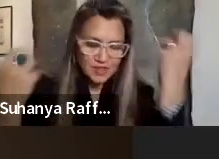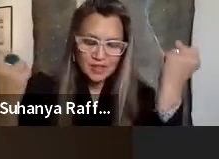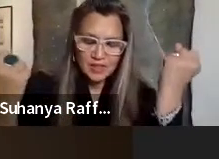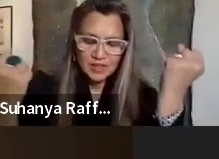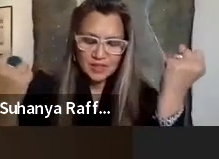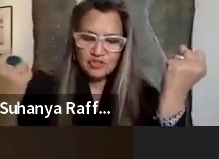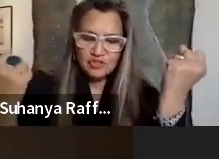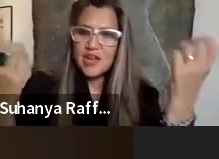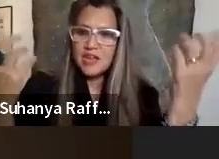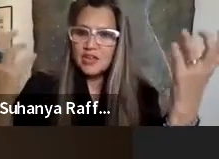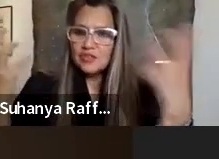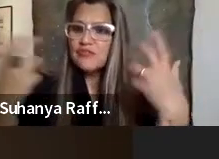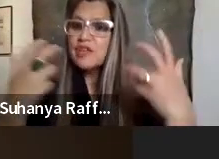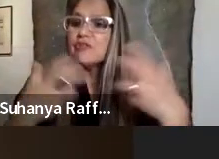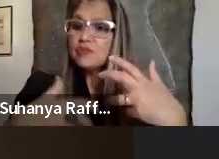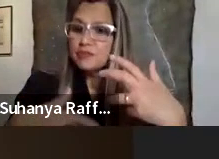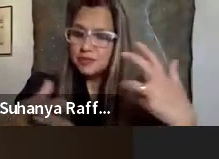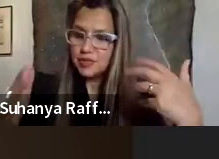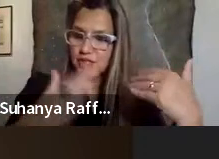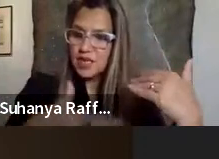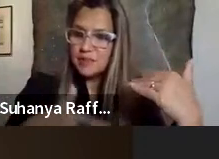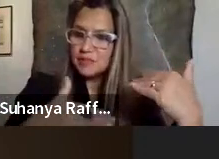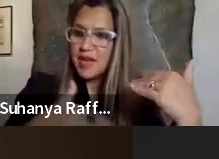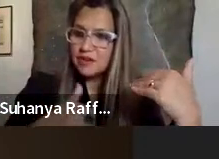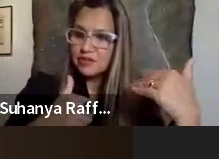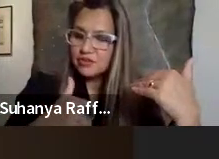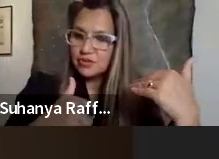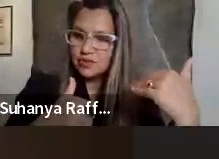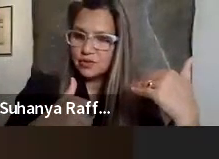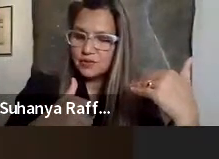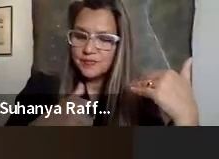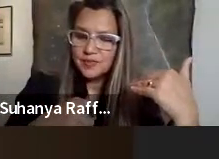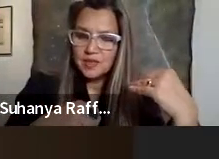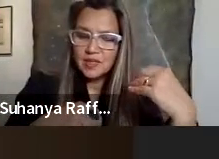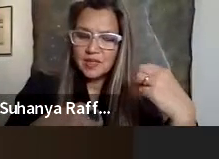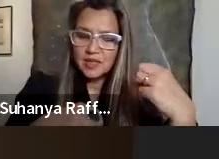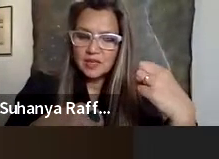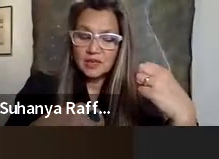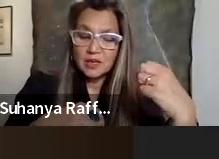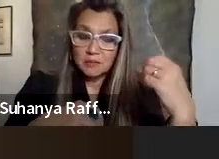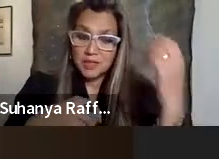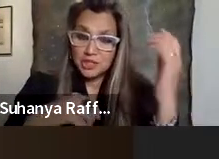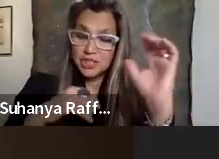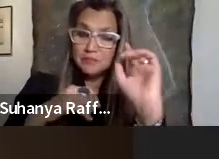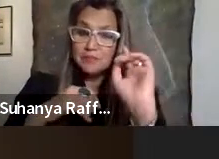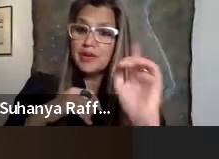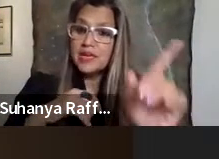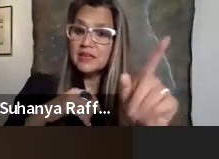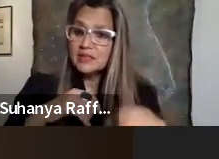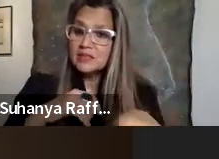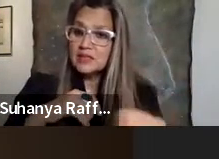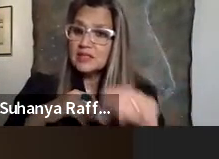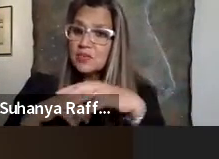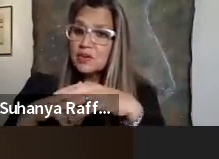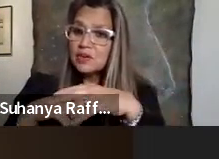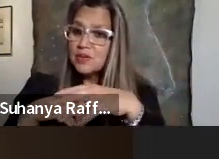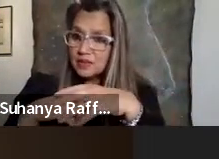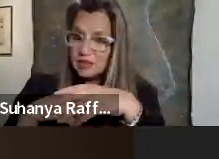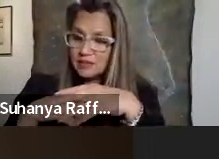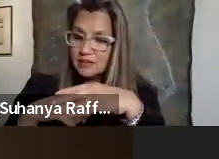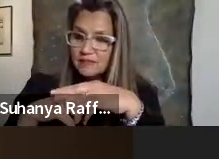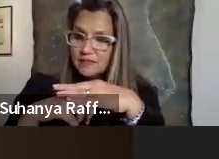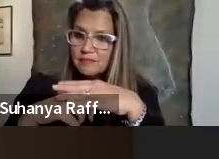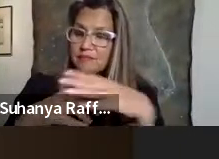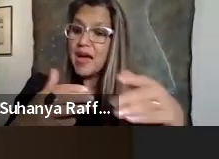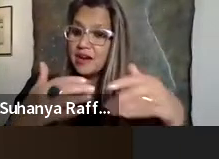of trying to regroup when she comes back to Tokyo. But she brings this work